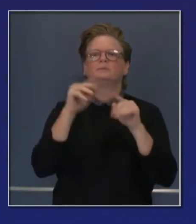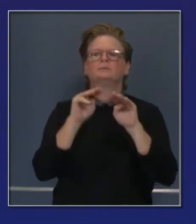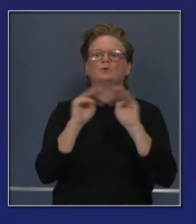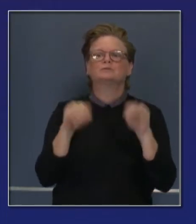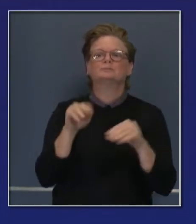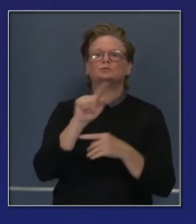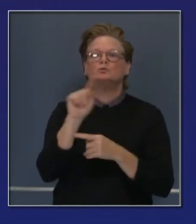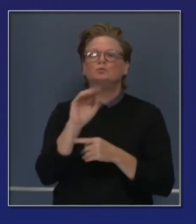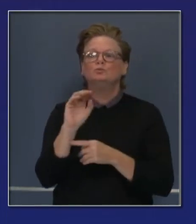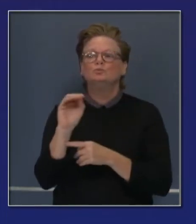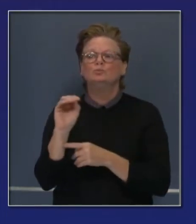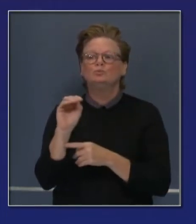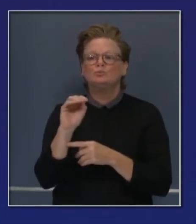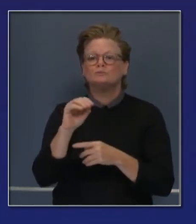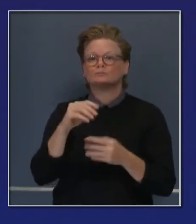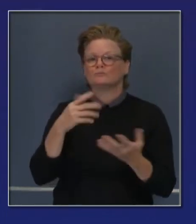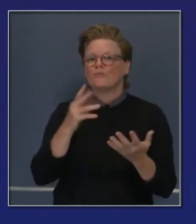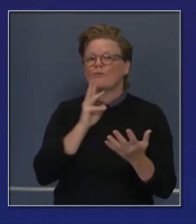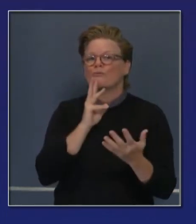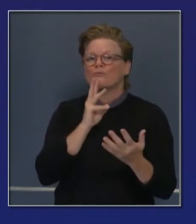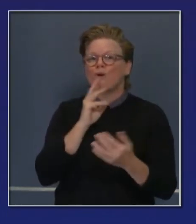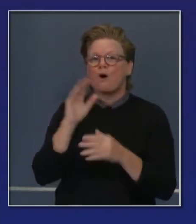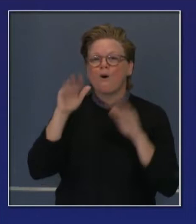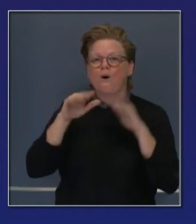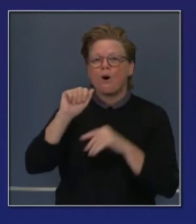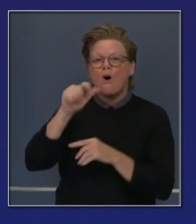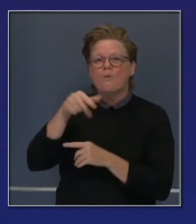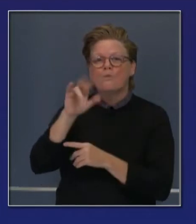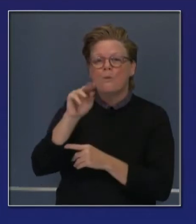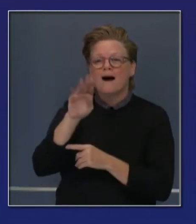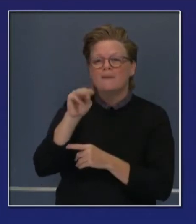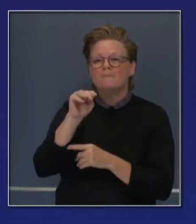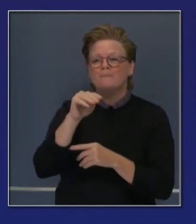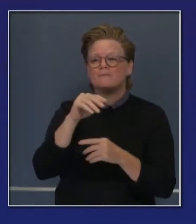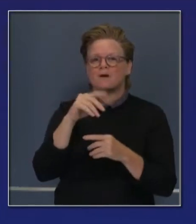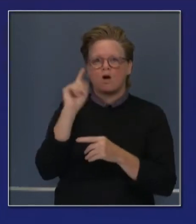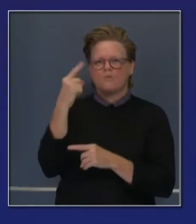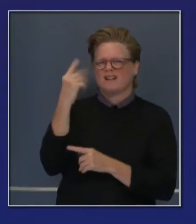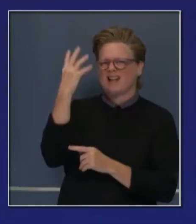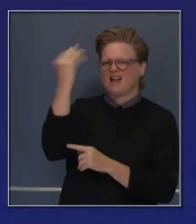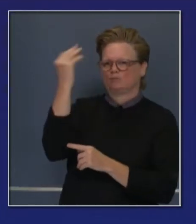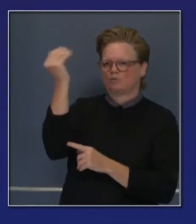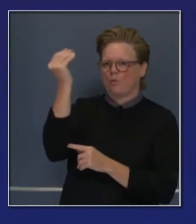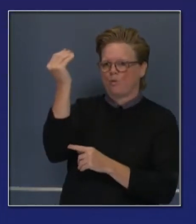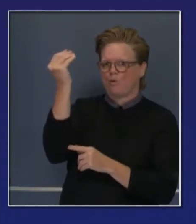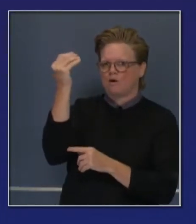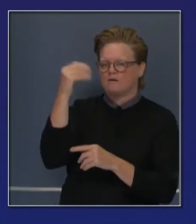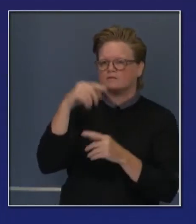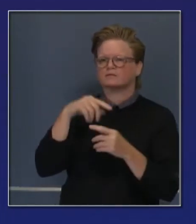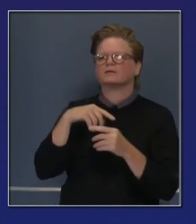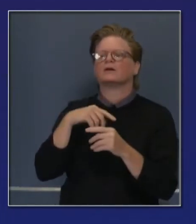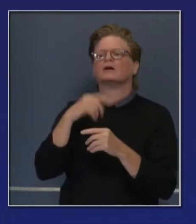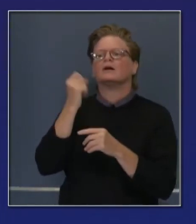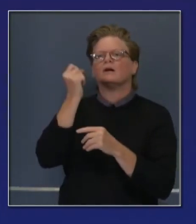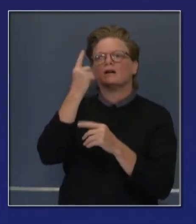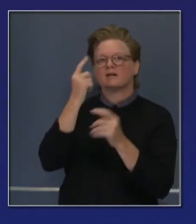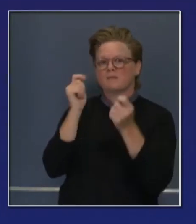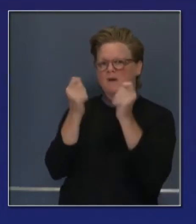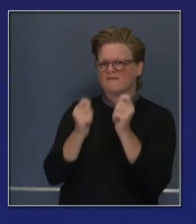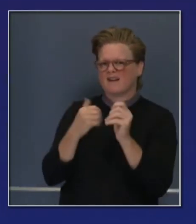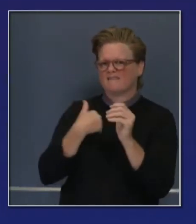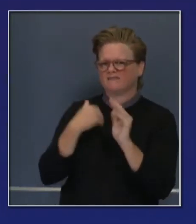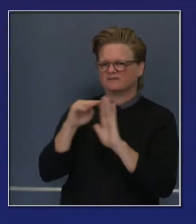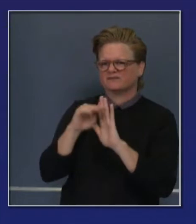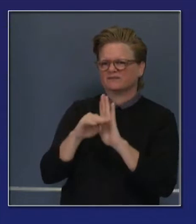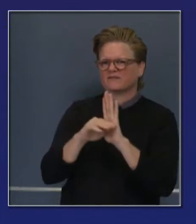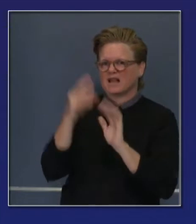this example are still only allowed to do outdoor operations with modifications. If you're in a county that is